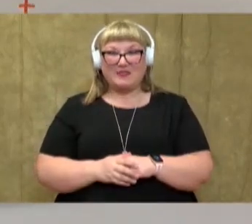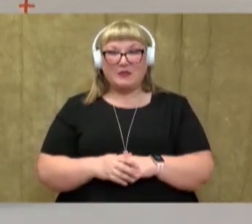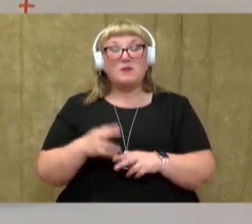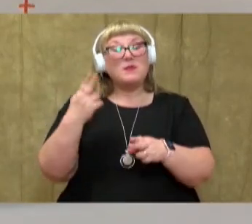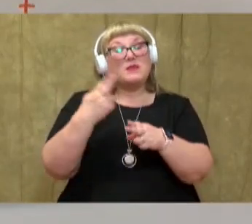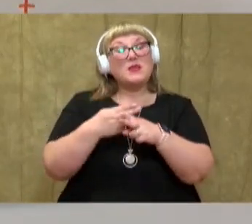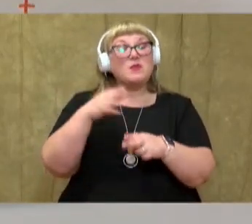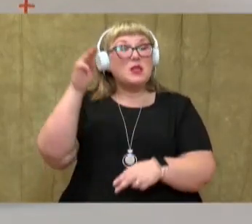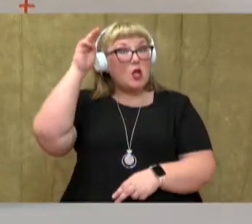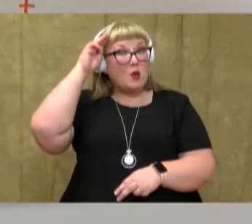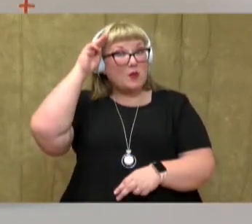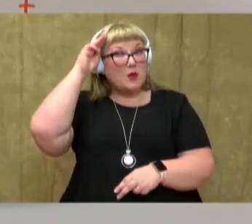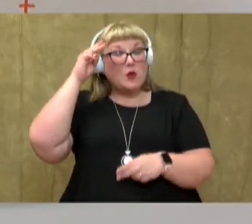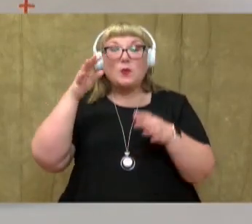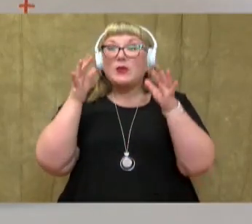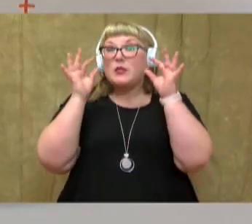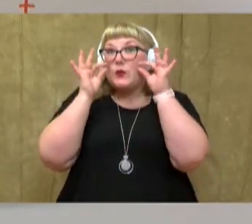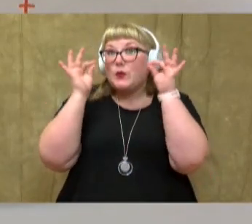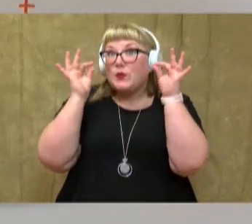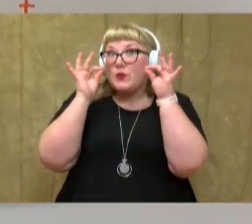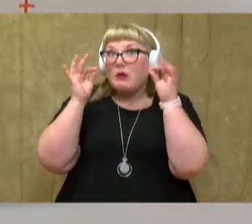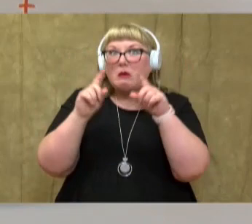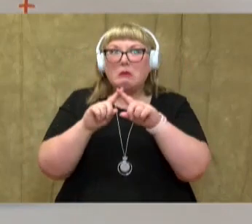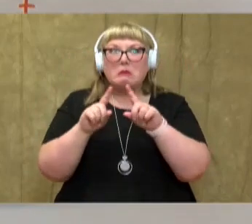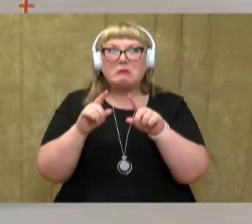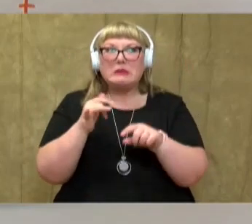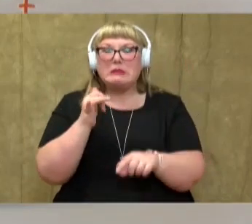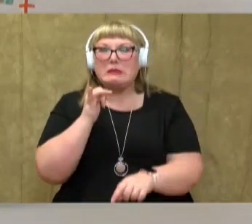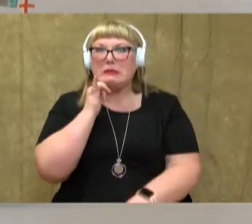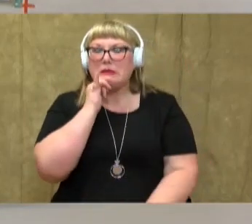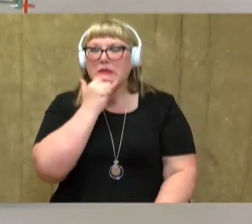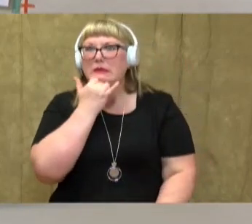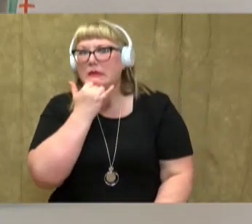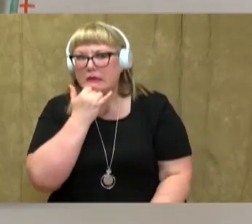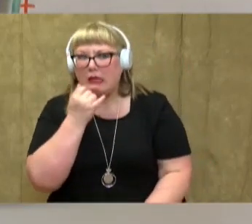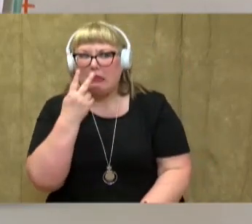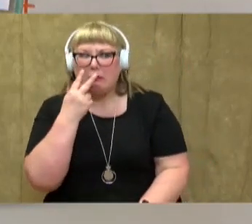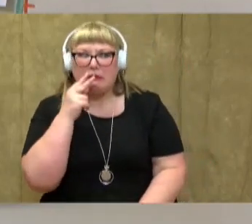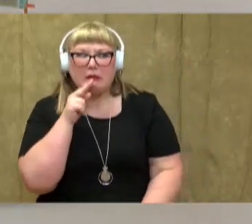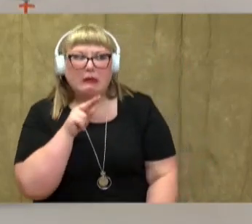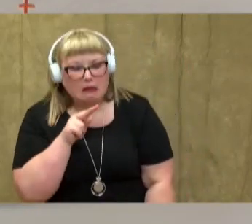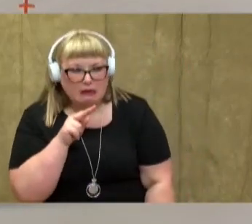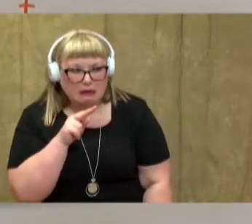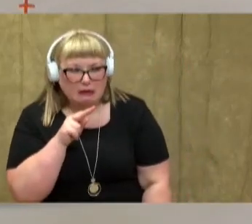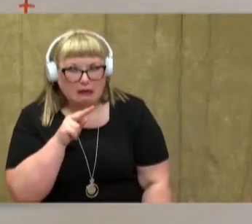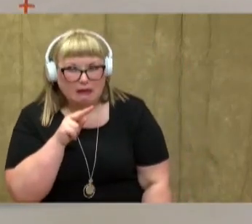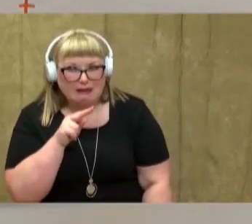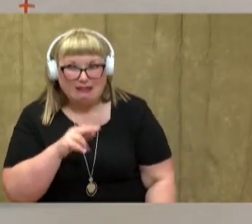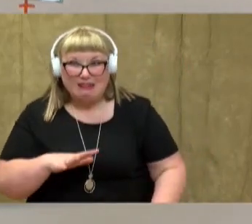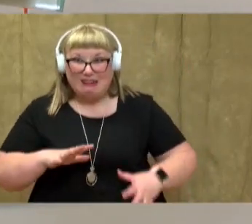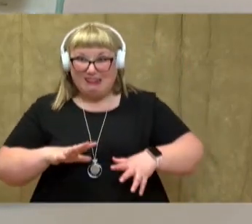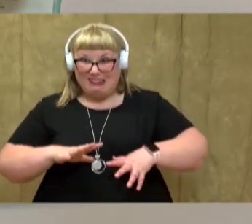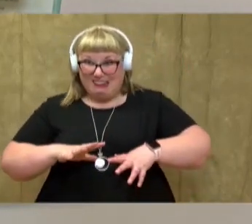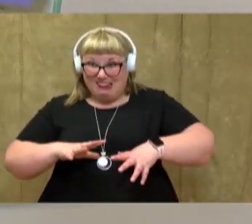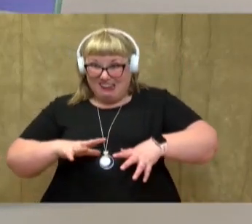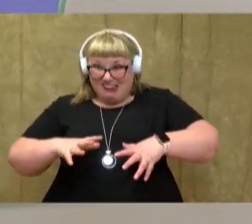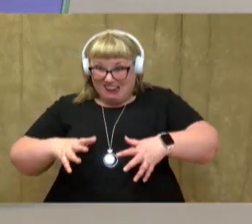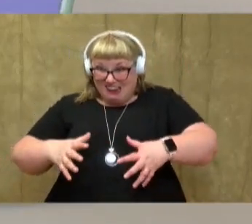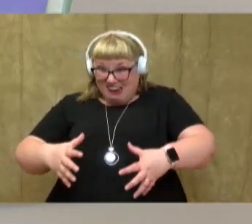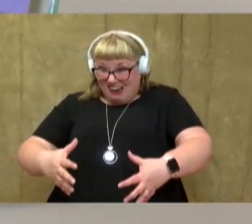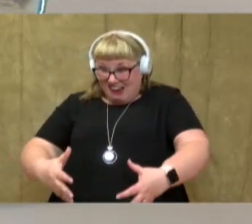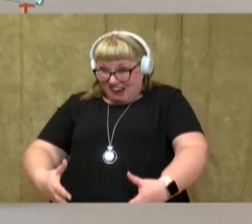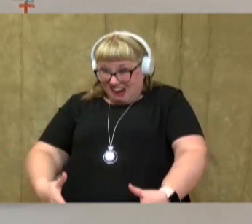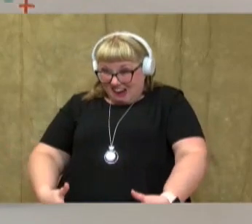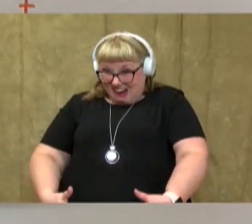We name him Mr. Whiskers, but uh-oh, then we see his belly growing